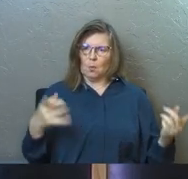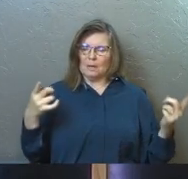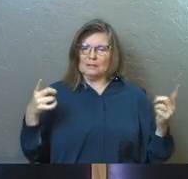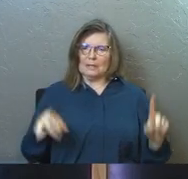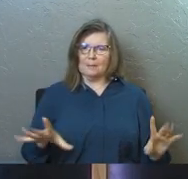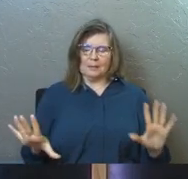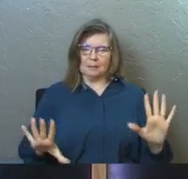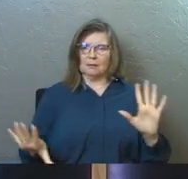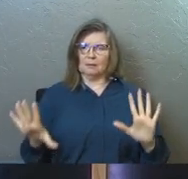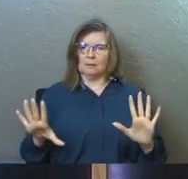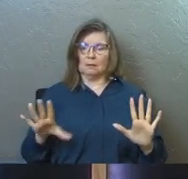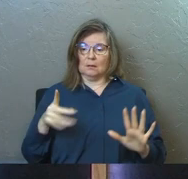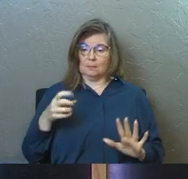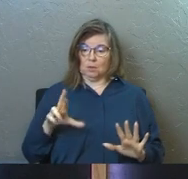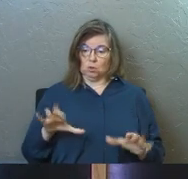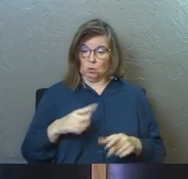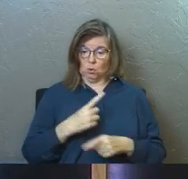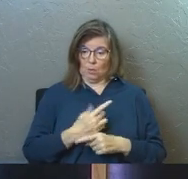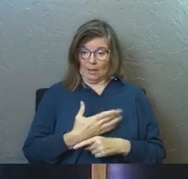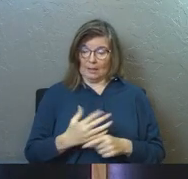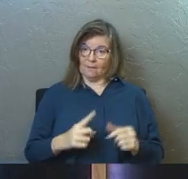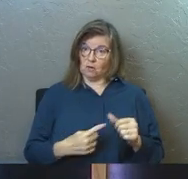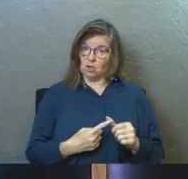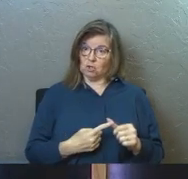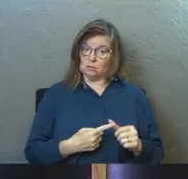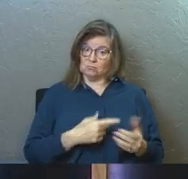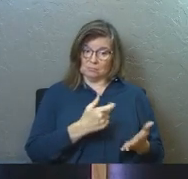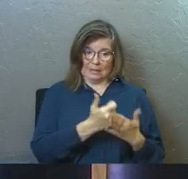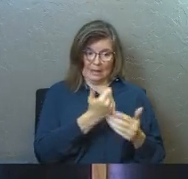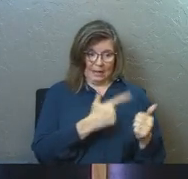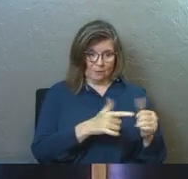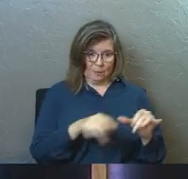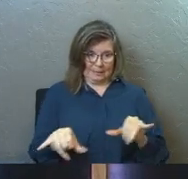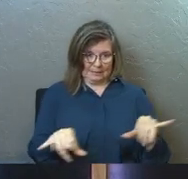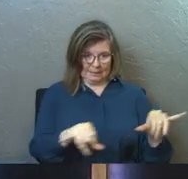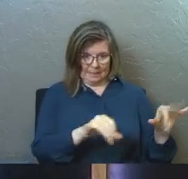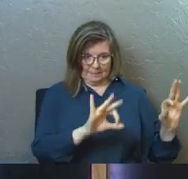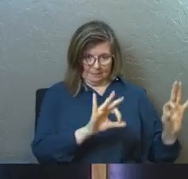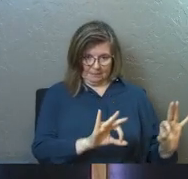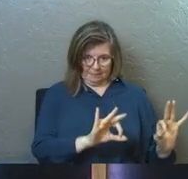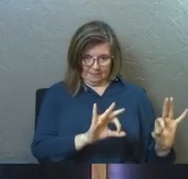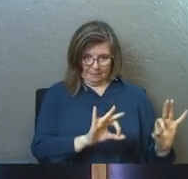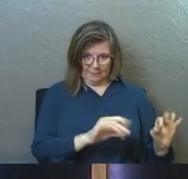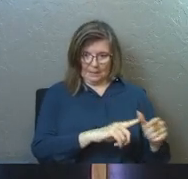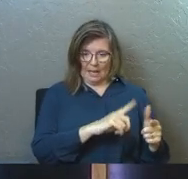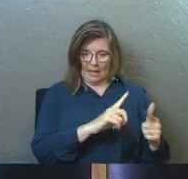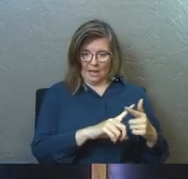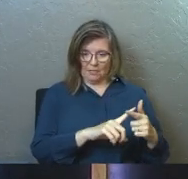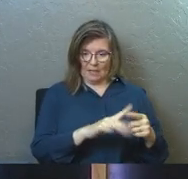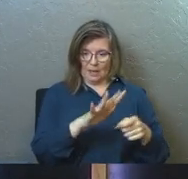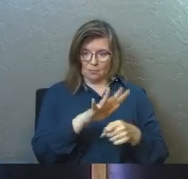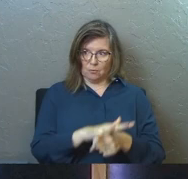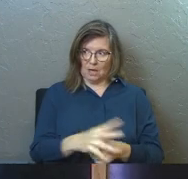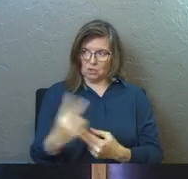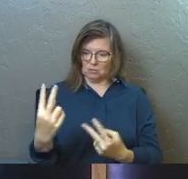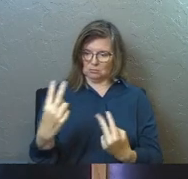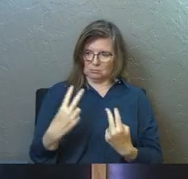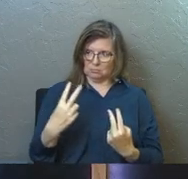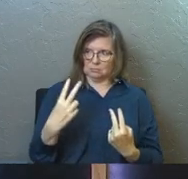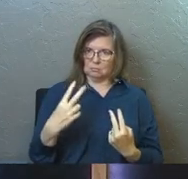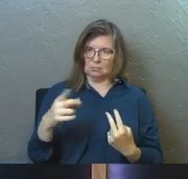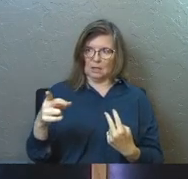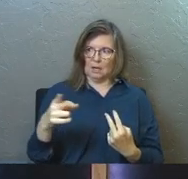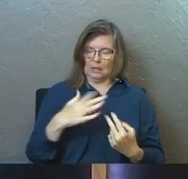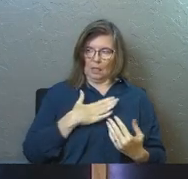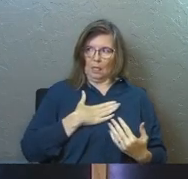happening? Peter's doing the right thing at first, treating everybody the same. And then some pressure comes in,